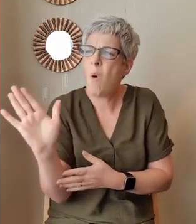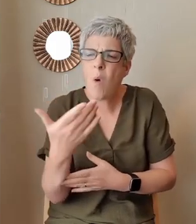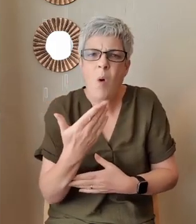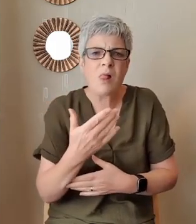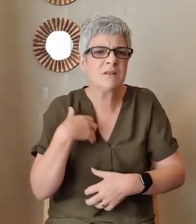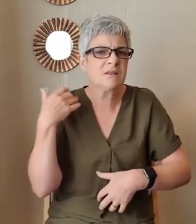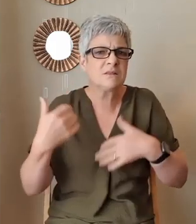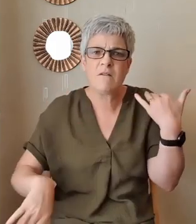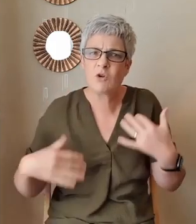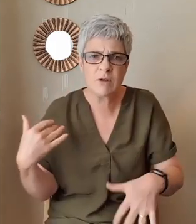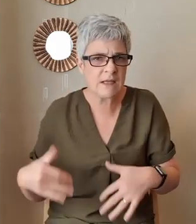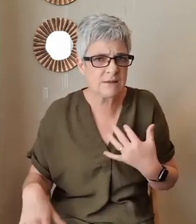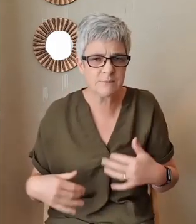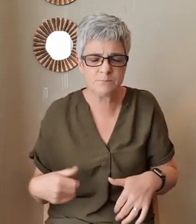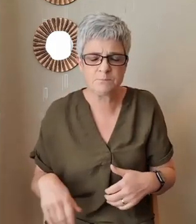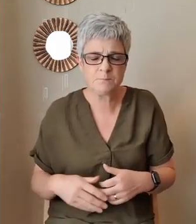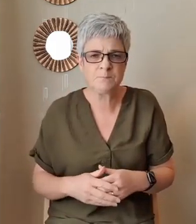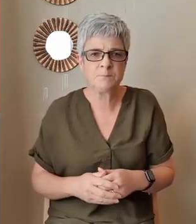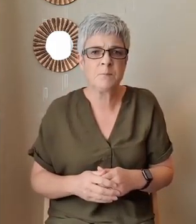and all its suffering.